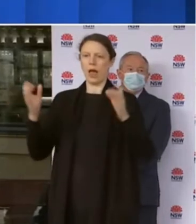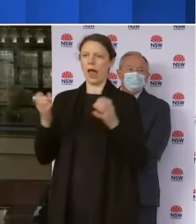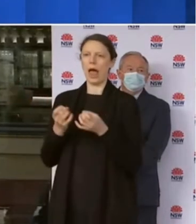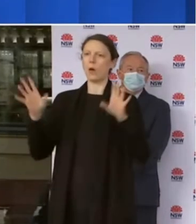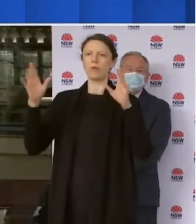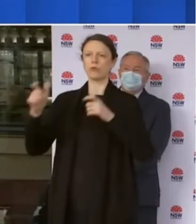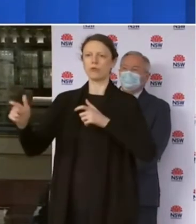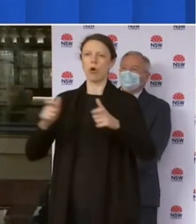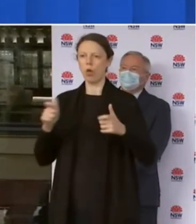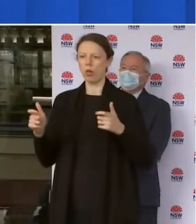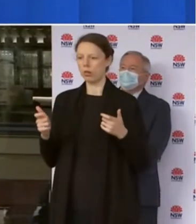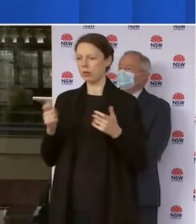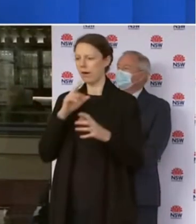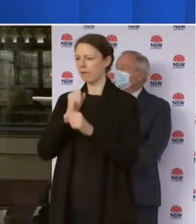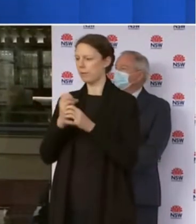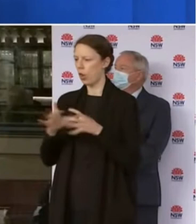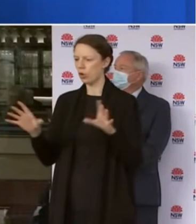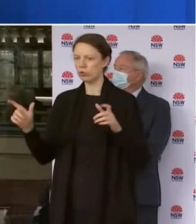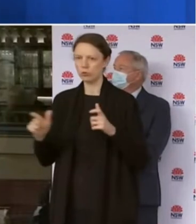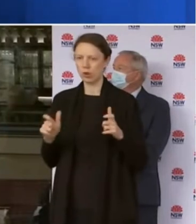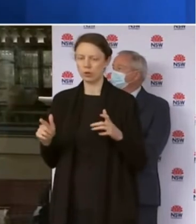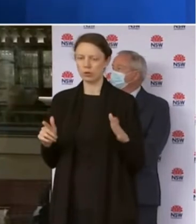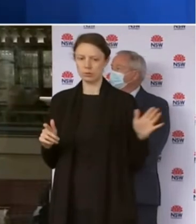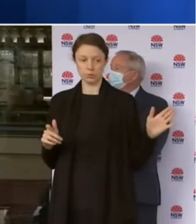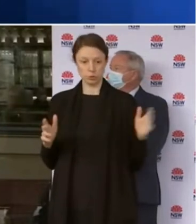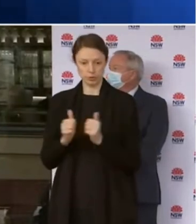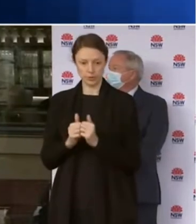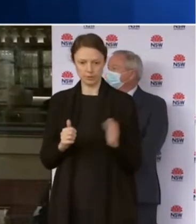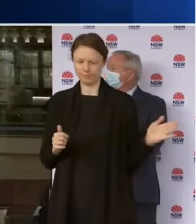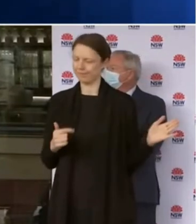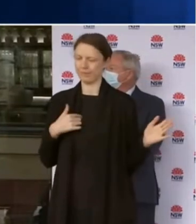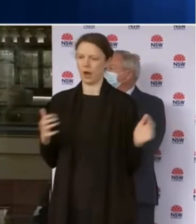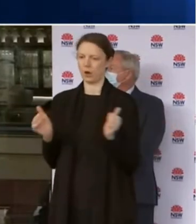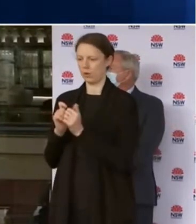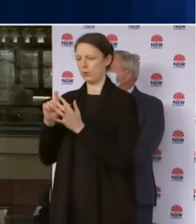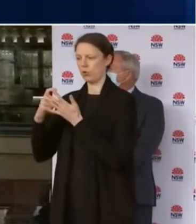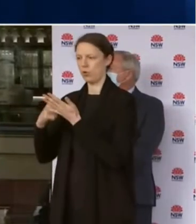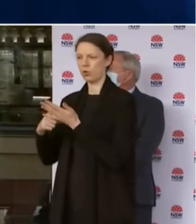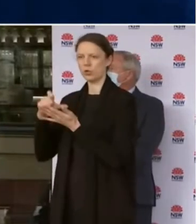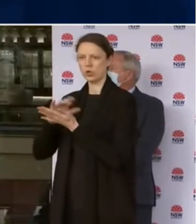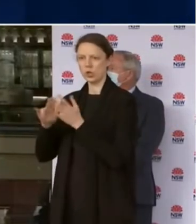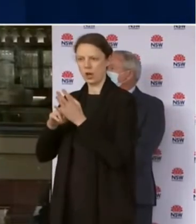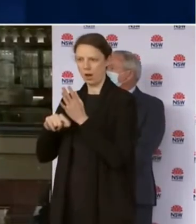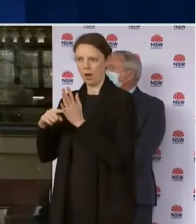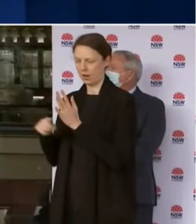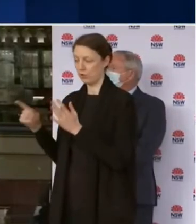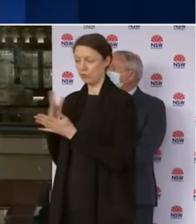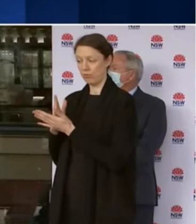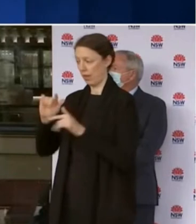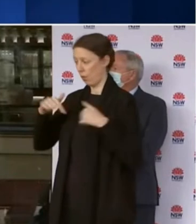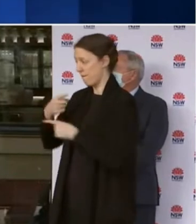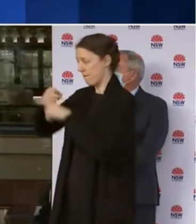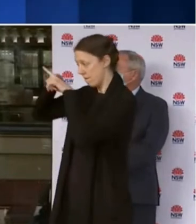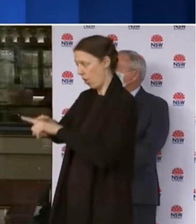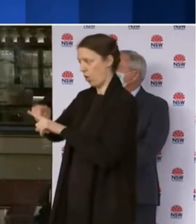Dr. Chant and the health advice have been adhered to the letter of the law and has stood New South Wales well. And as you see, I have to say